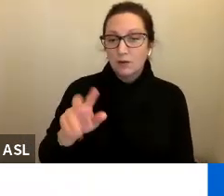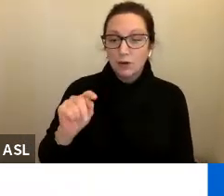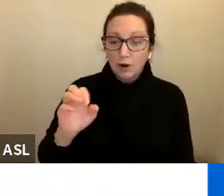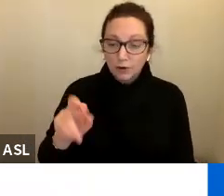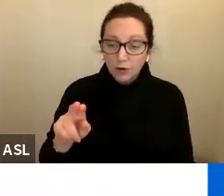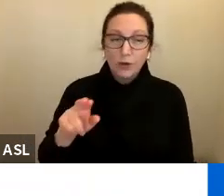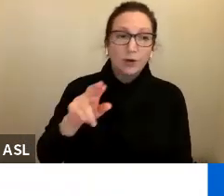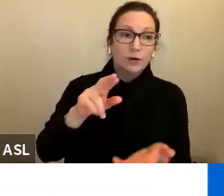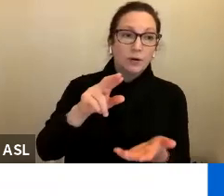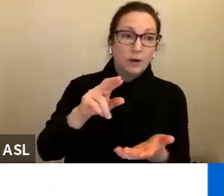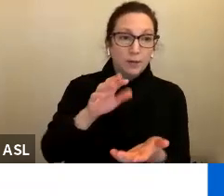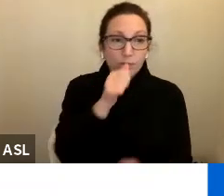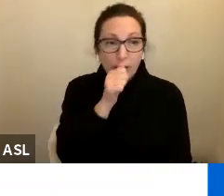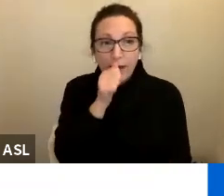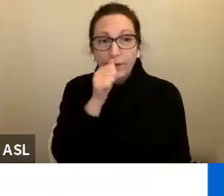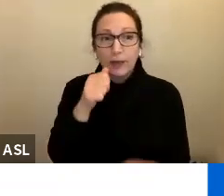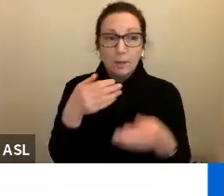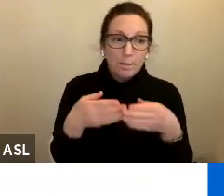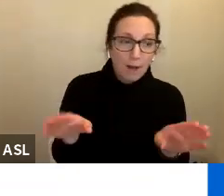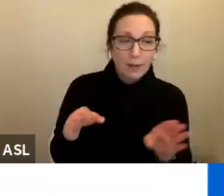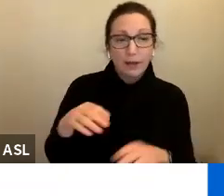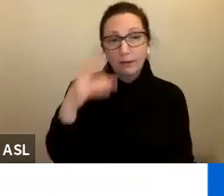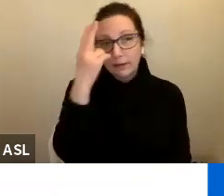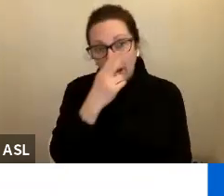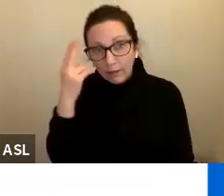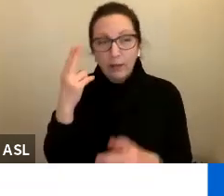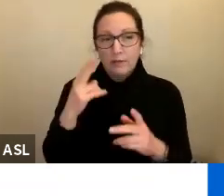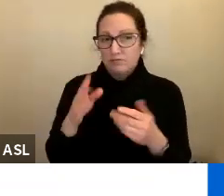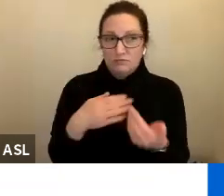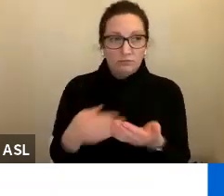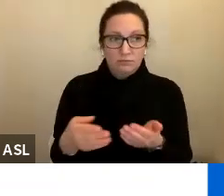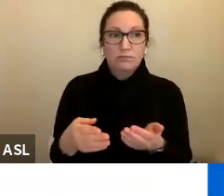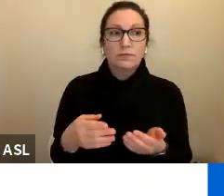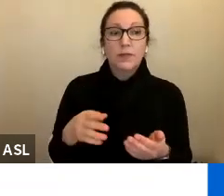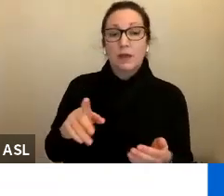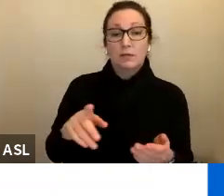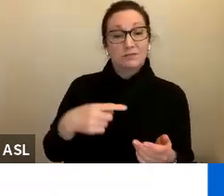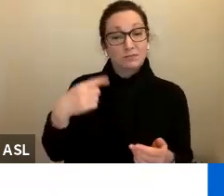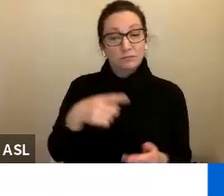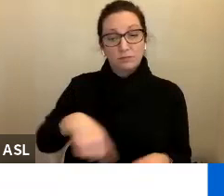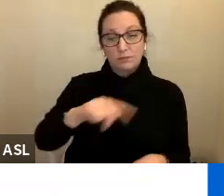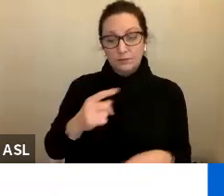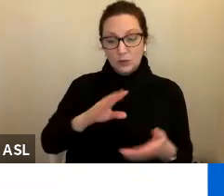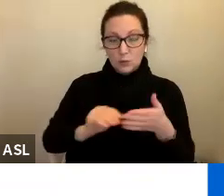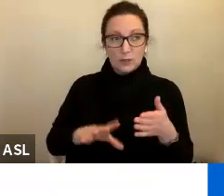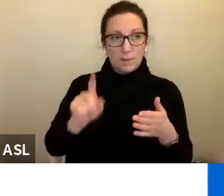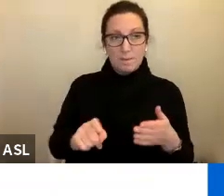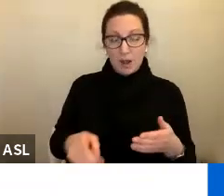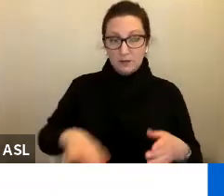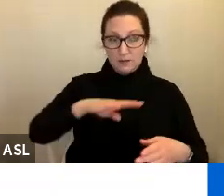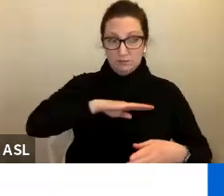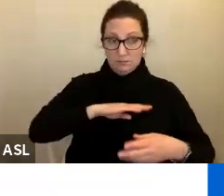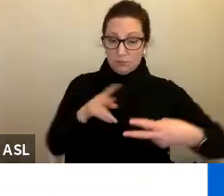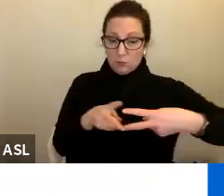or BPS. They do need to meet one of two eligibility criteria and requirements, and that is